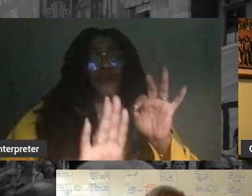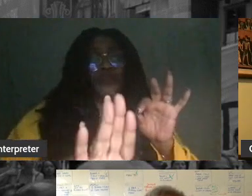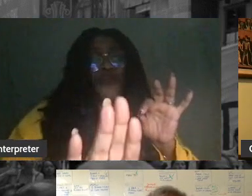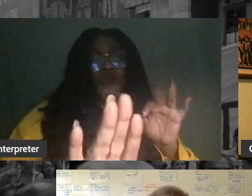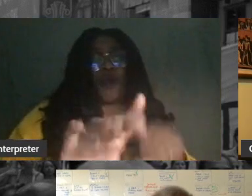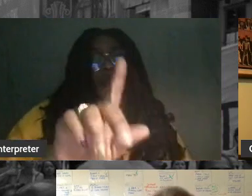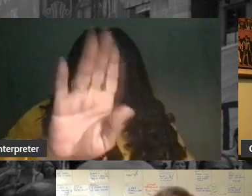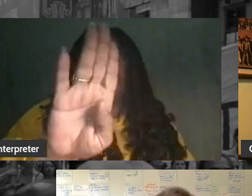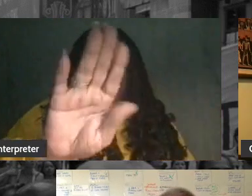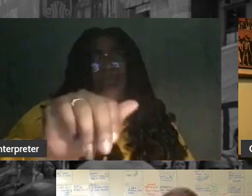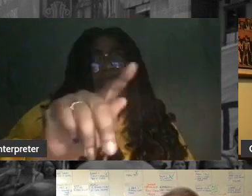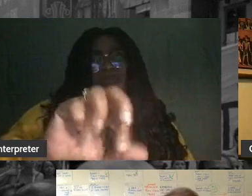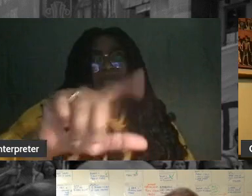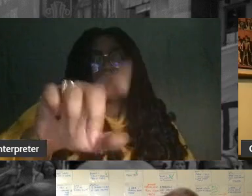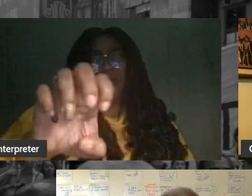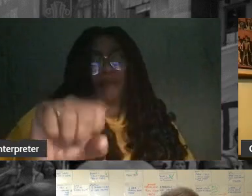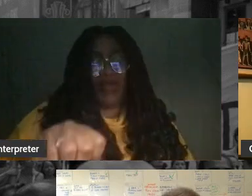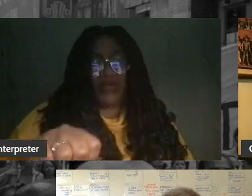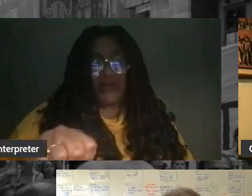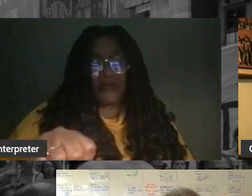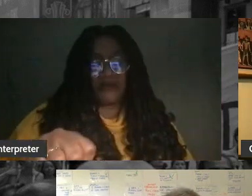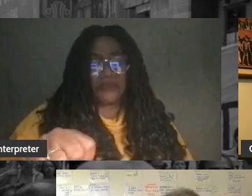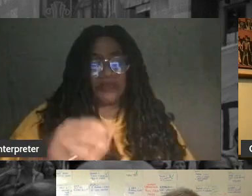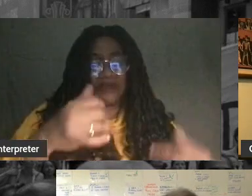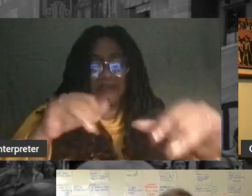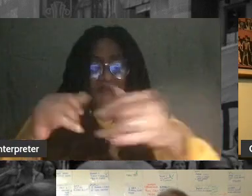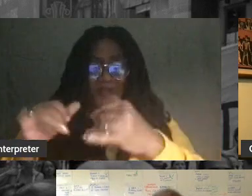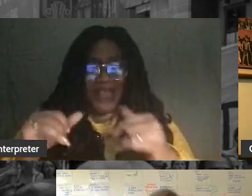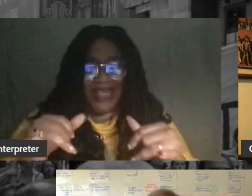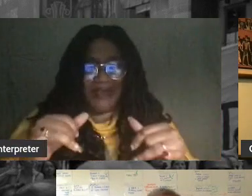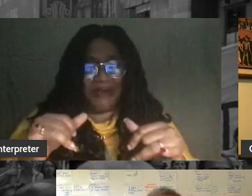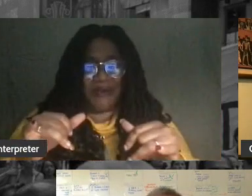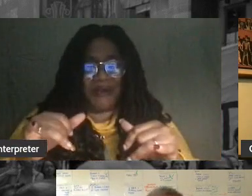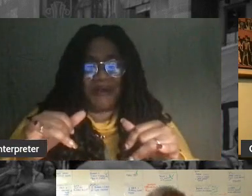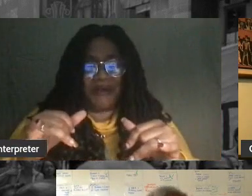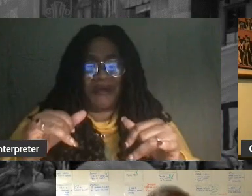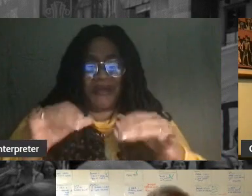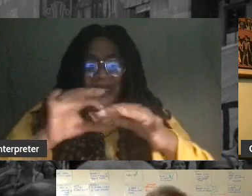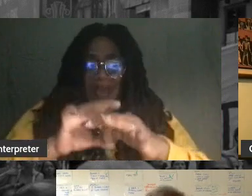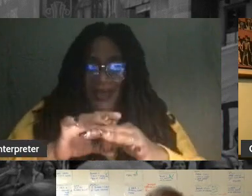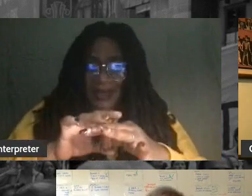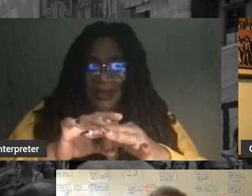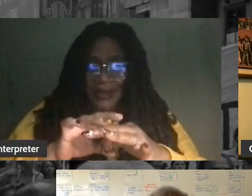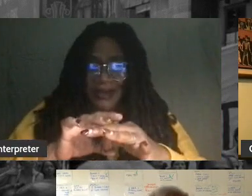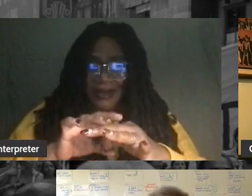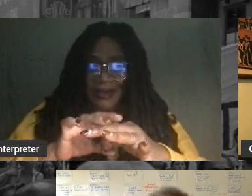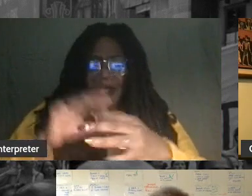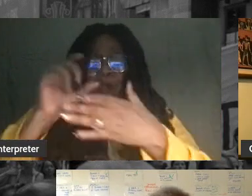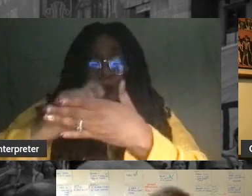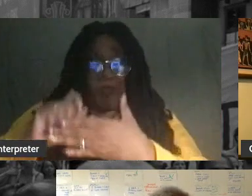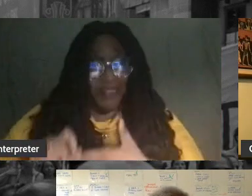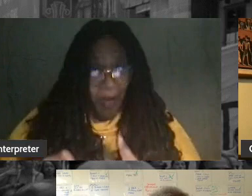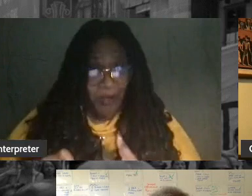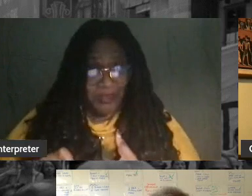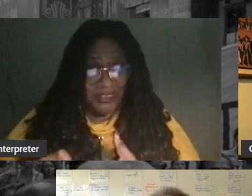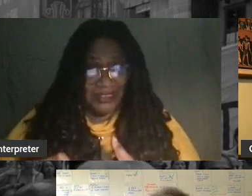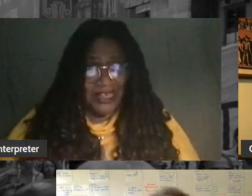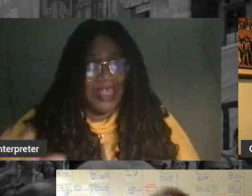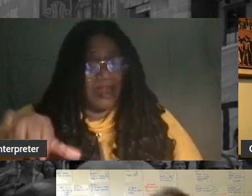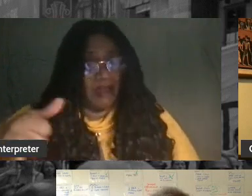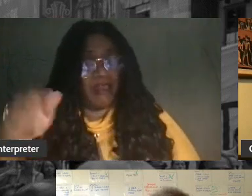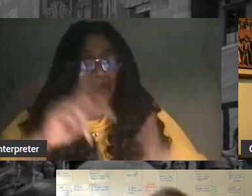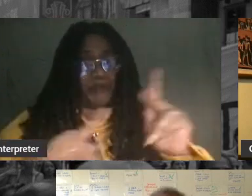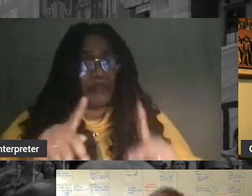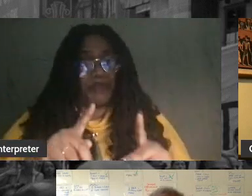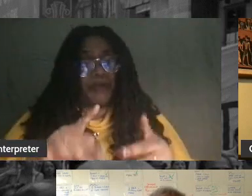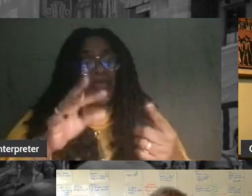well with others, listen to notes, because they're often going to be good notes, especially if the same notes keep coming to you.